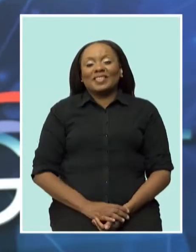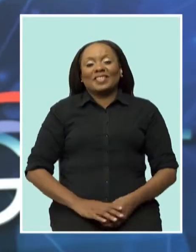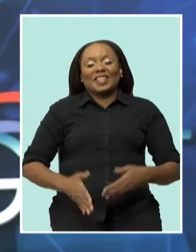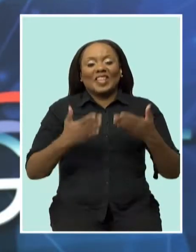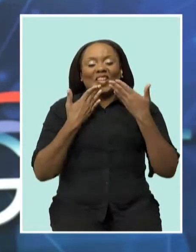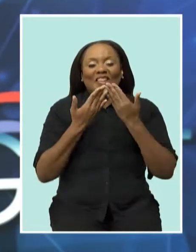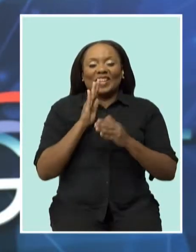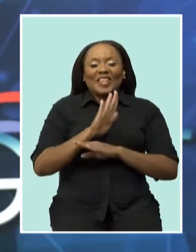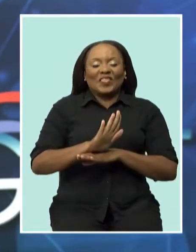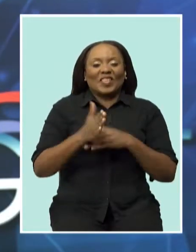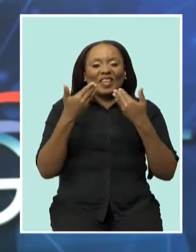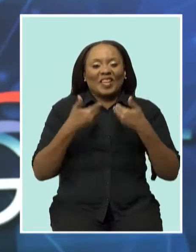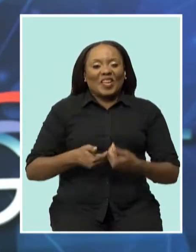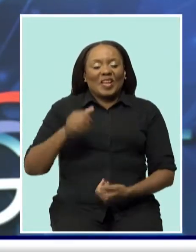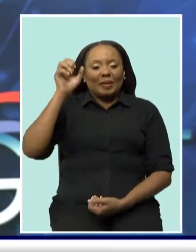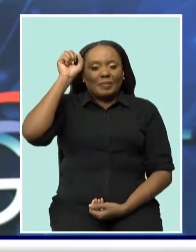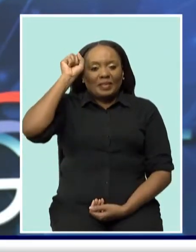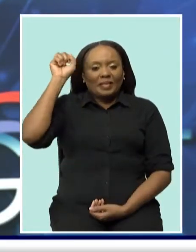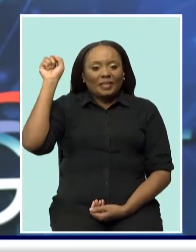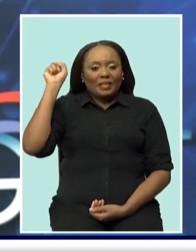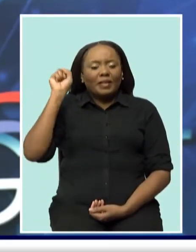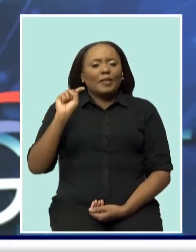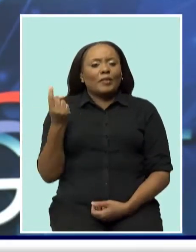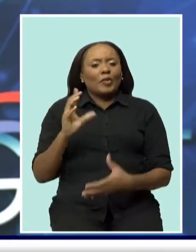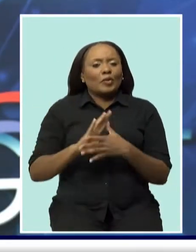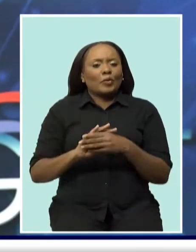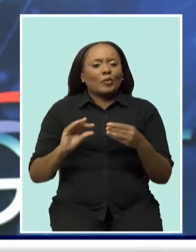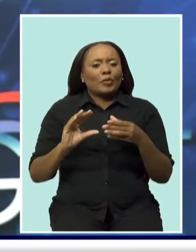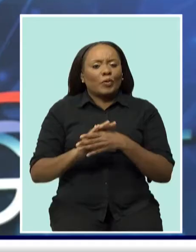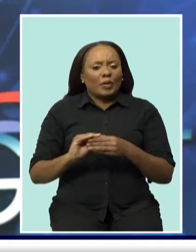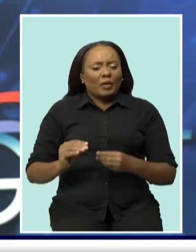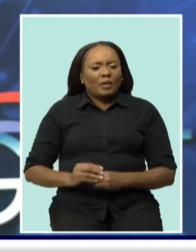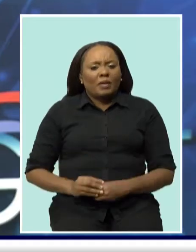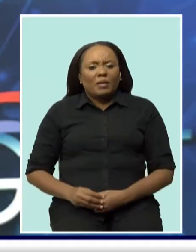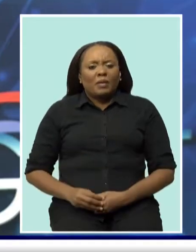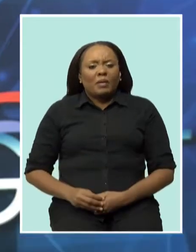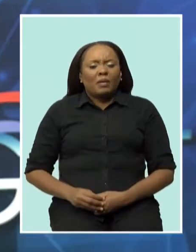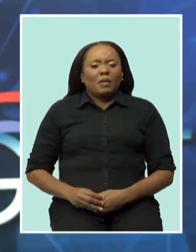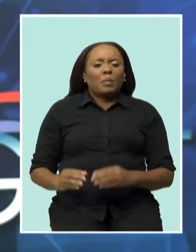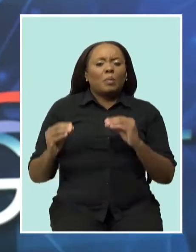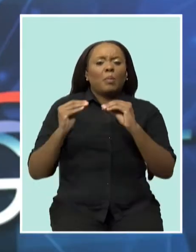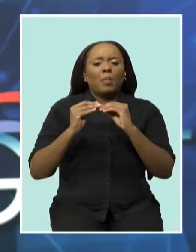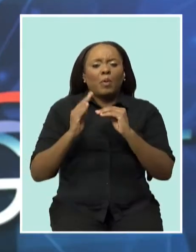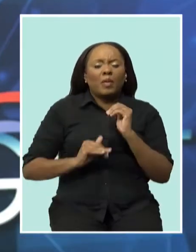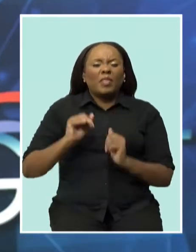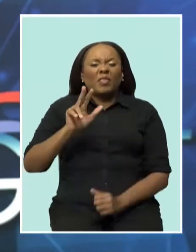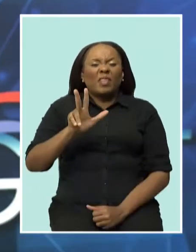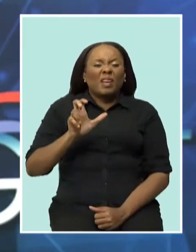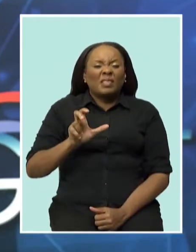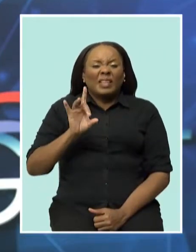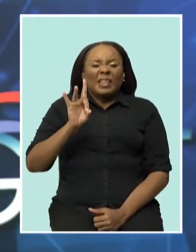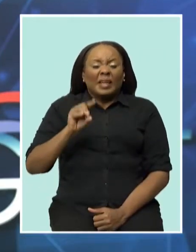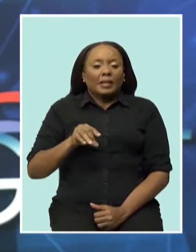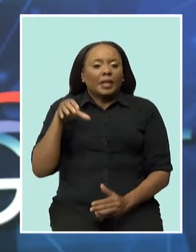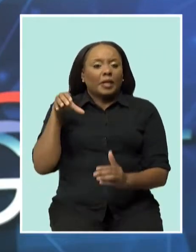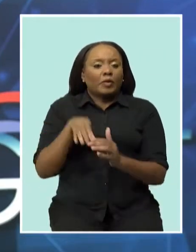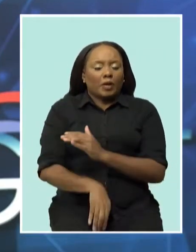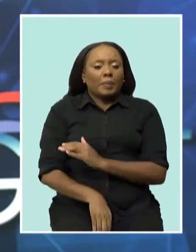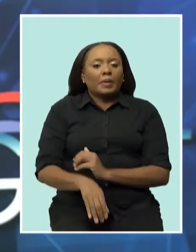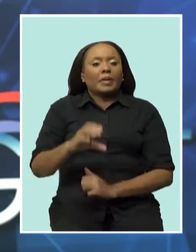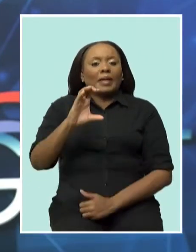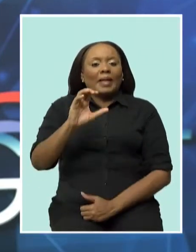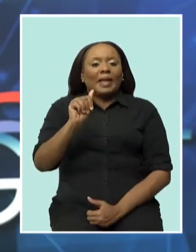Good evening, I'm Shane Seeley. In our top story at 7, the revelation of more than 380 criminal